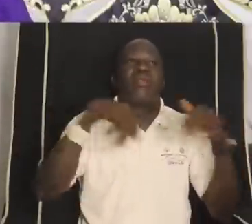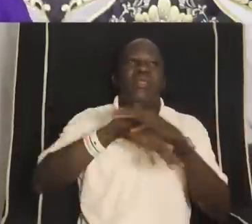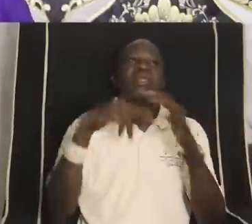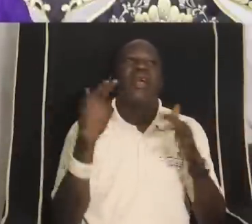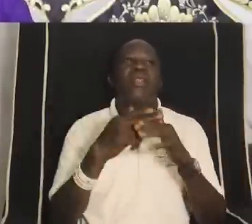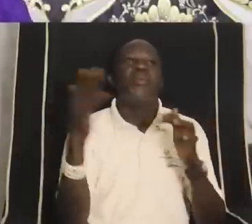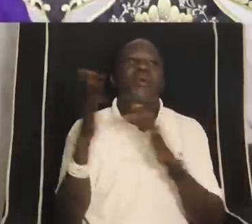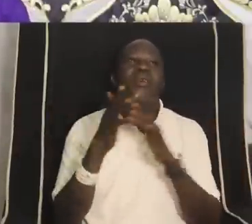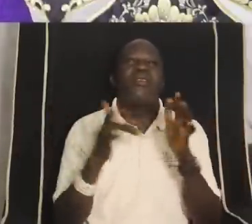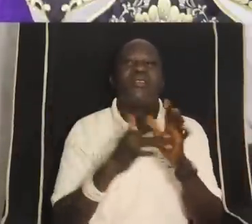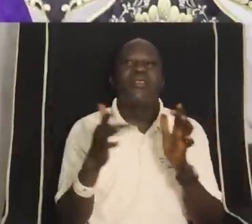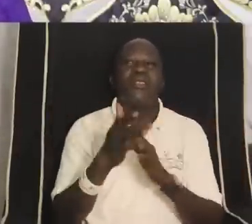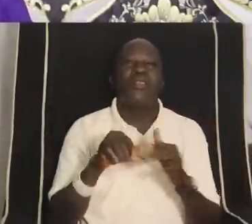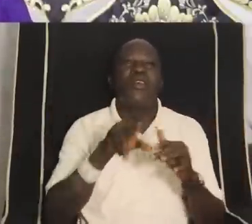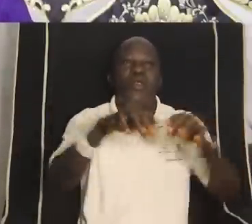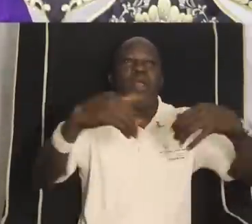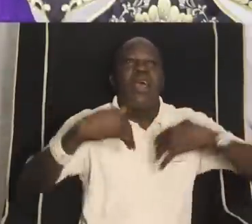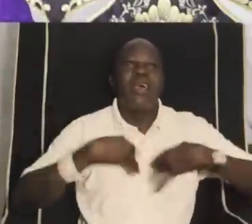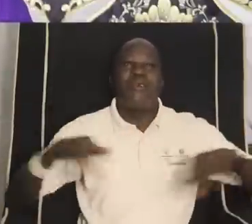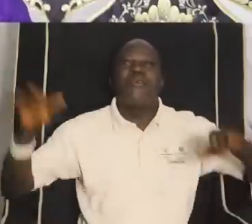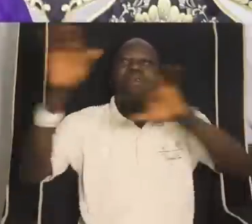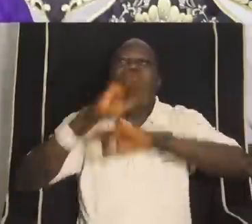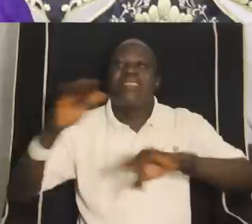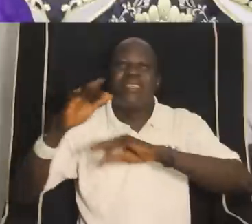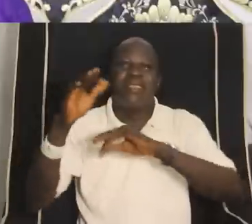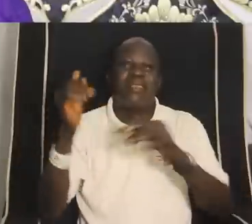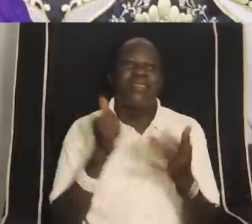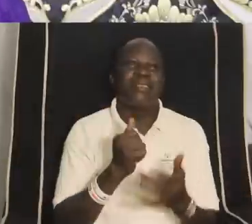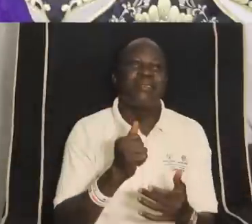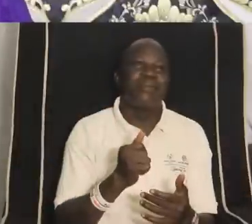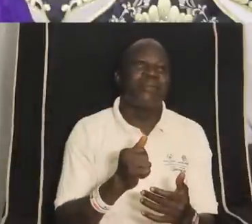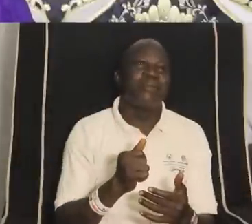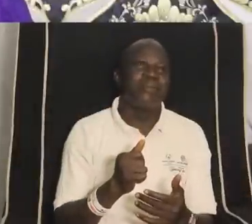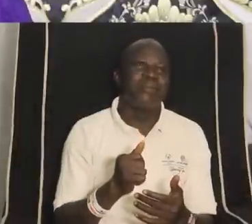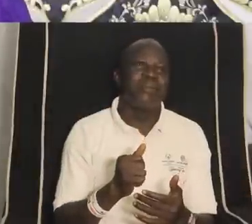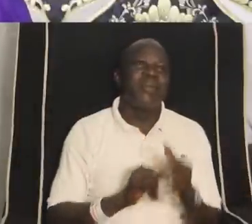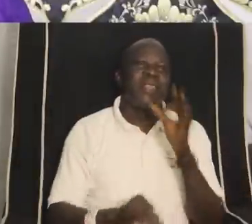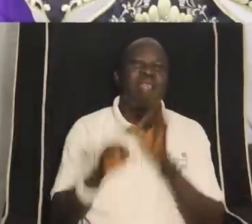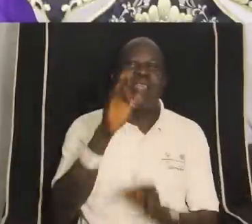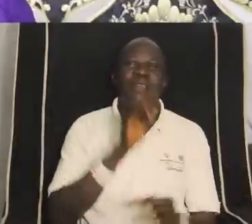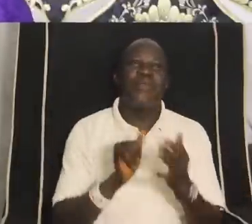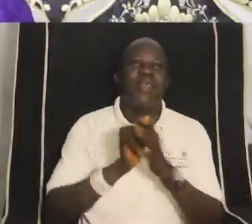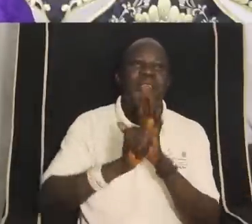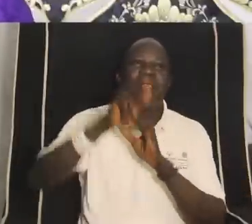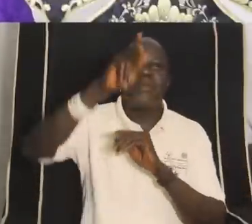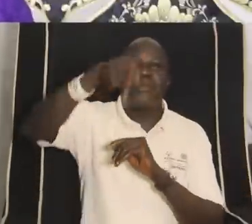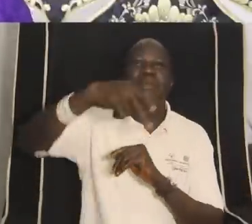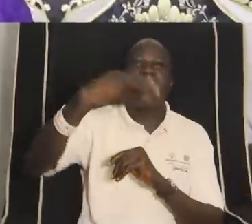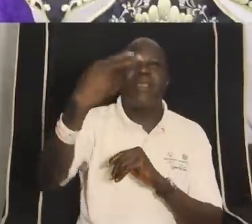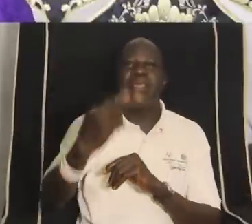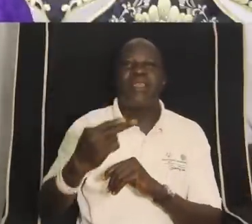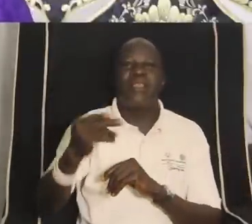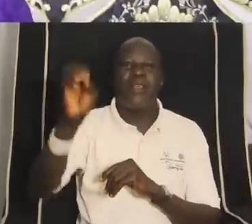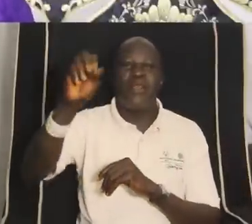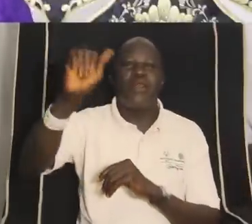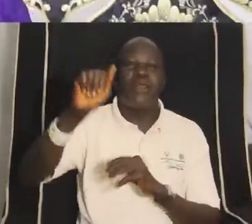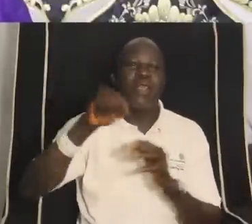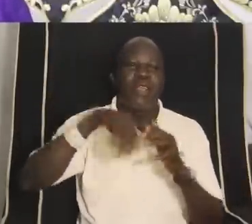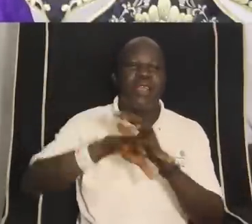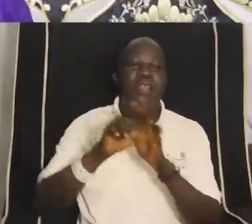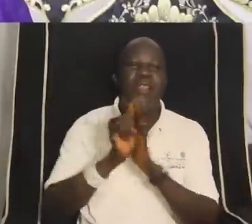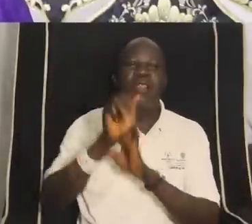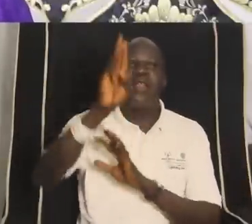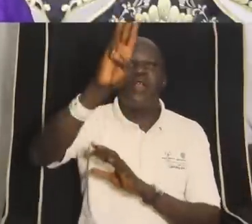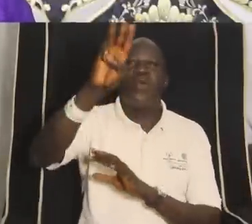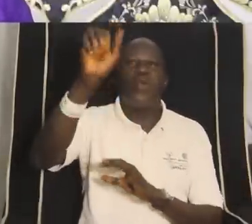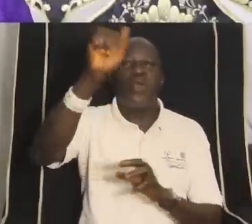Loruko Jesu. In the name of Jesus. Wari anugba. Amen. Say mercy. Ah, to ba wa ni Port Harcourt. Iwa in Port Harcourt. Oh, wan worry. You